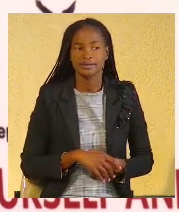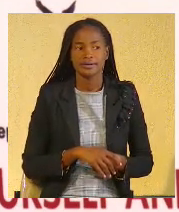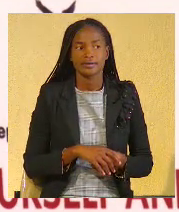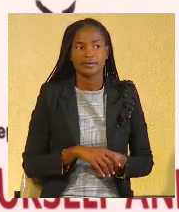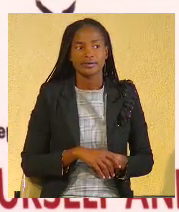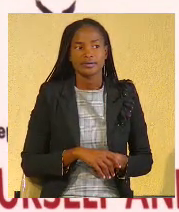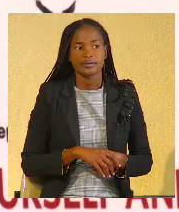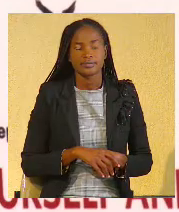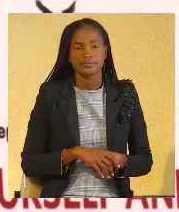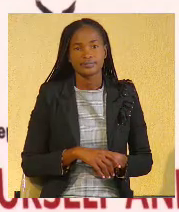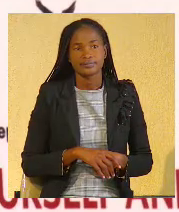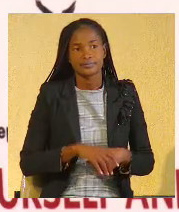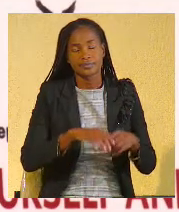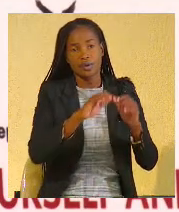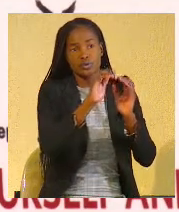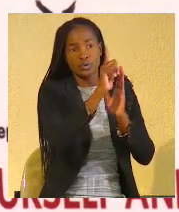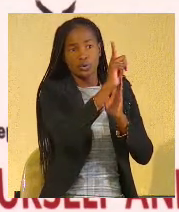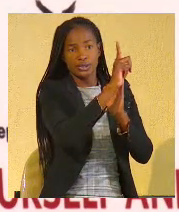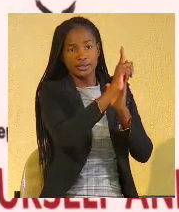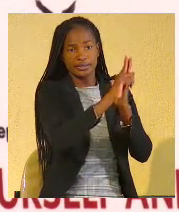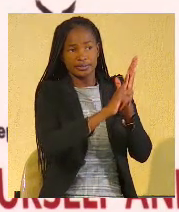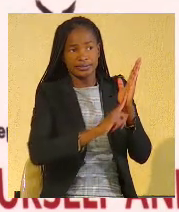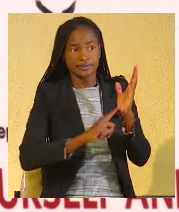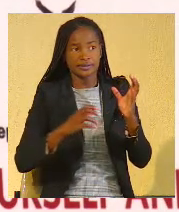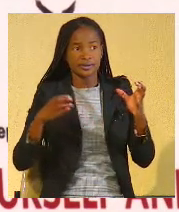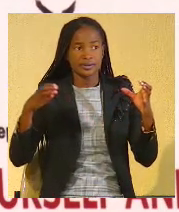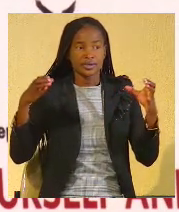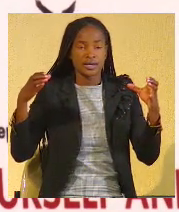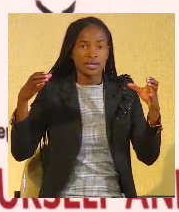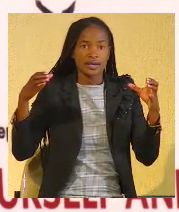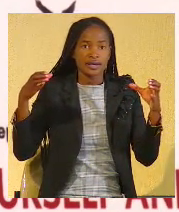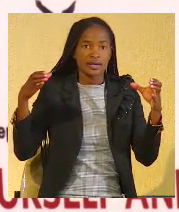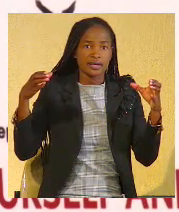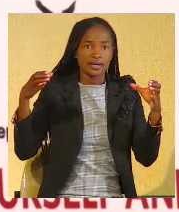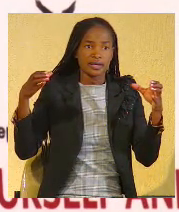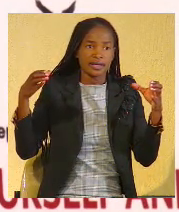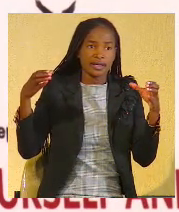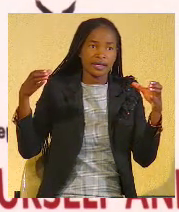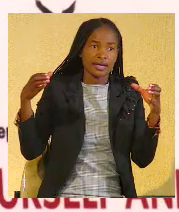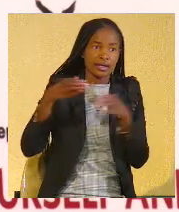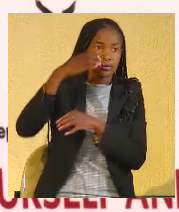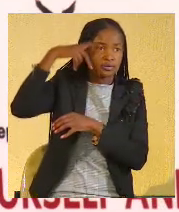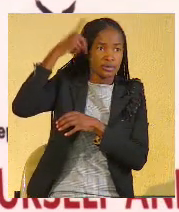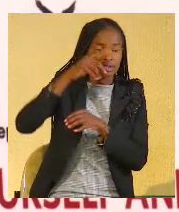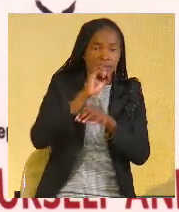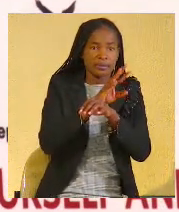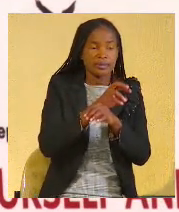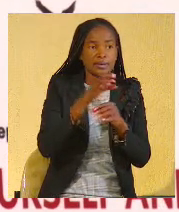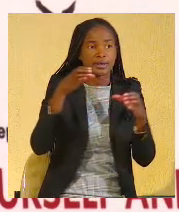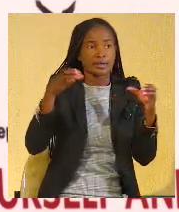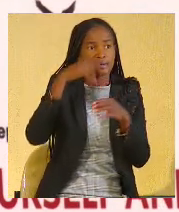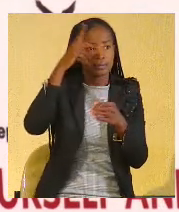list, and that political parties should be requested to advise their party representatives